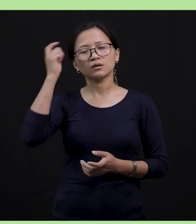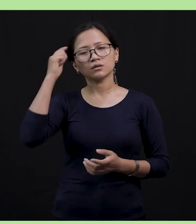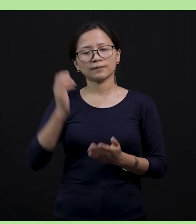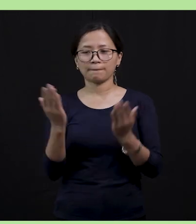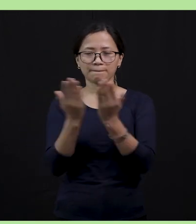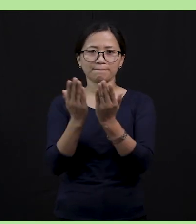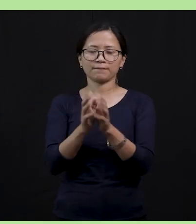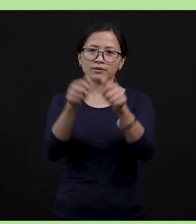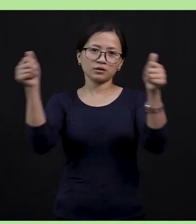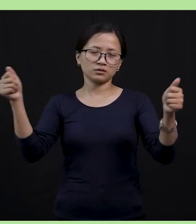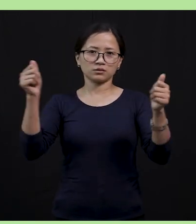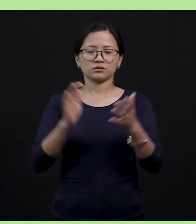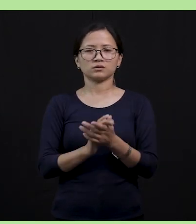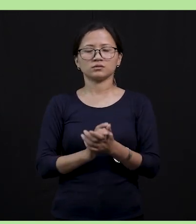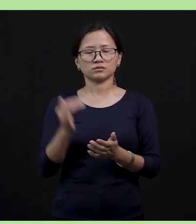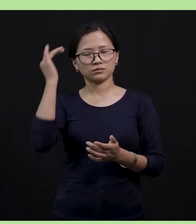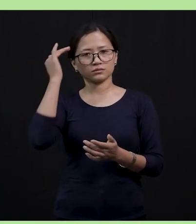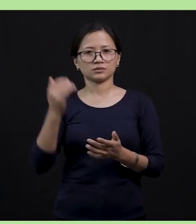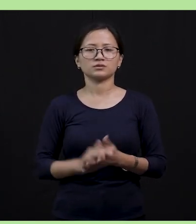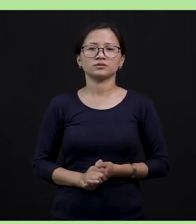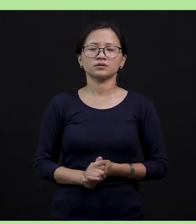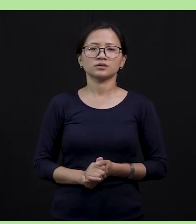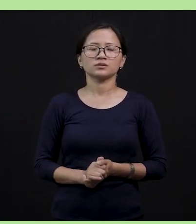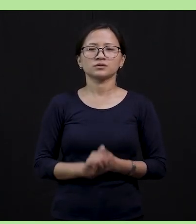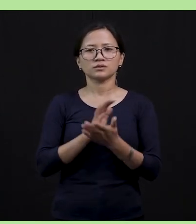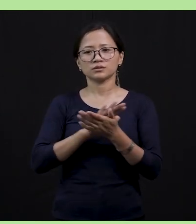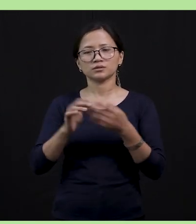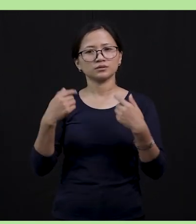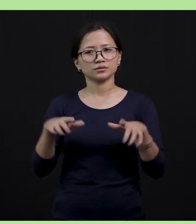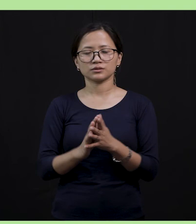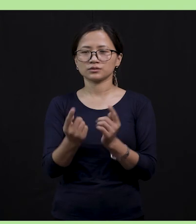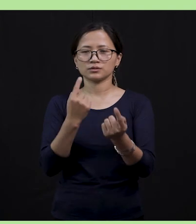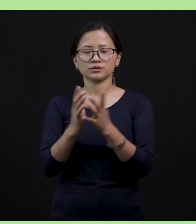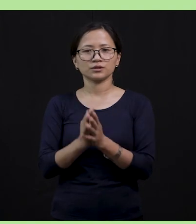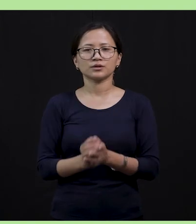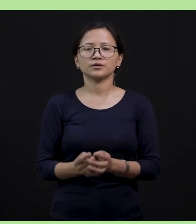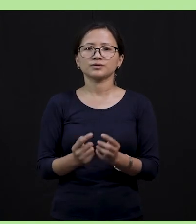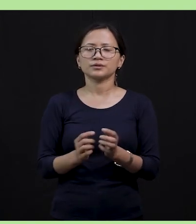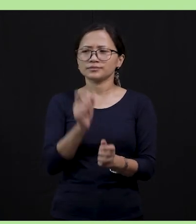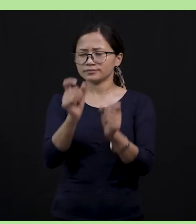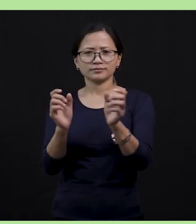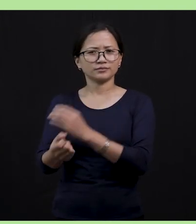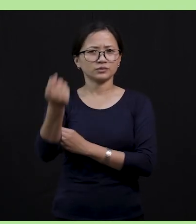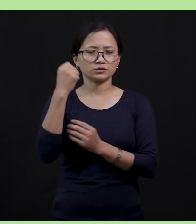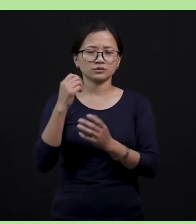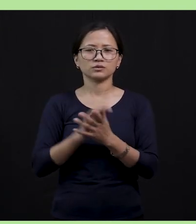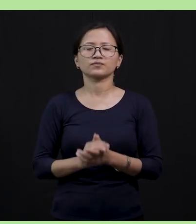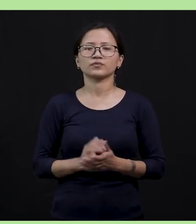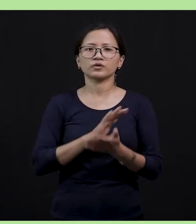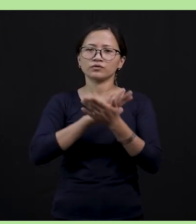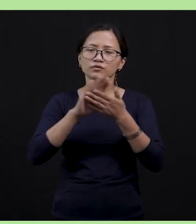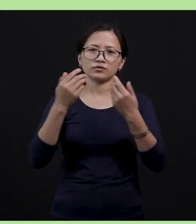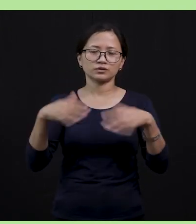about it, read in the newspapers and let me know. So that was your democracy chapter, and I'm glad that we are over and